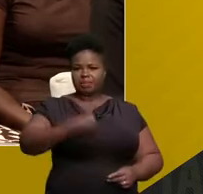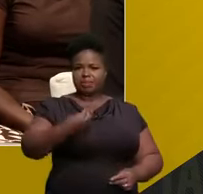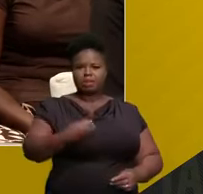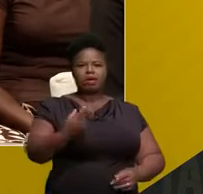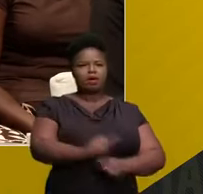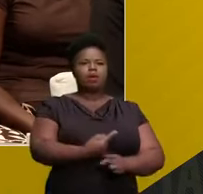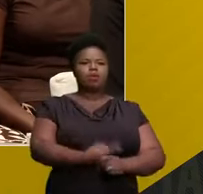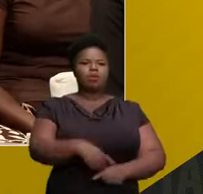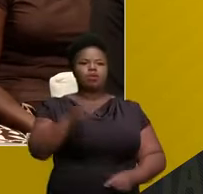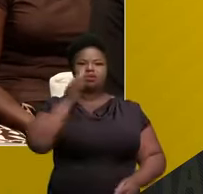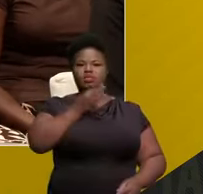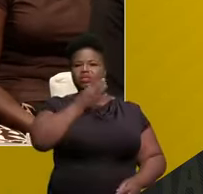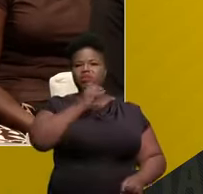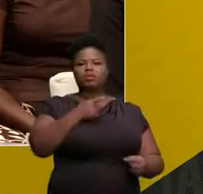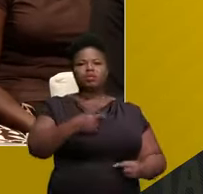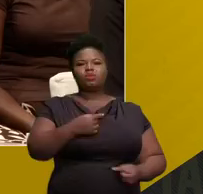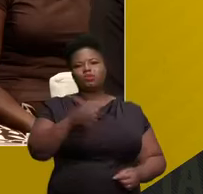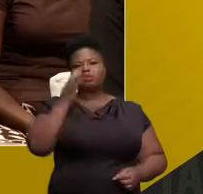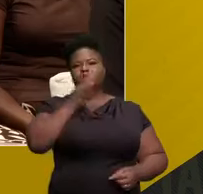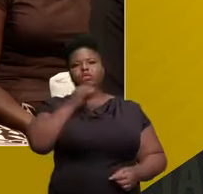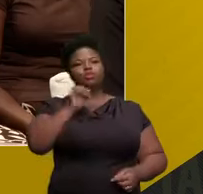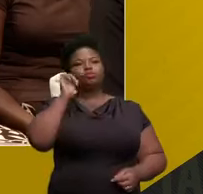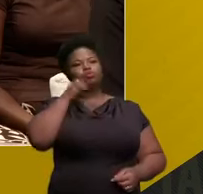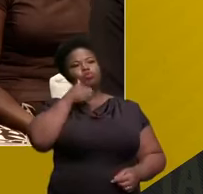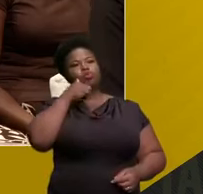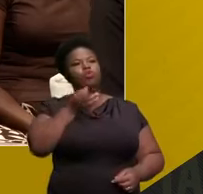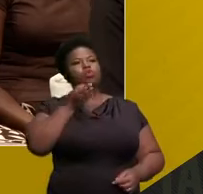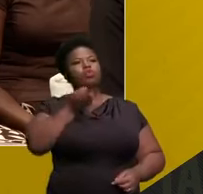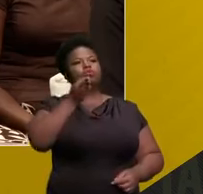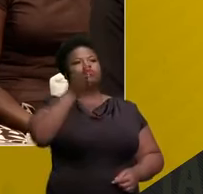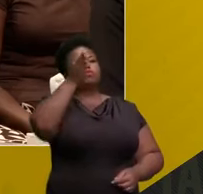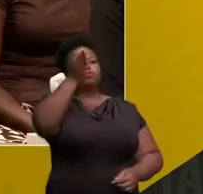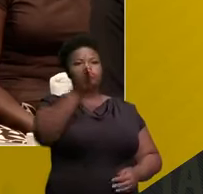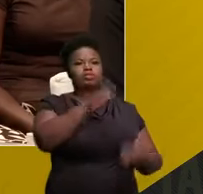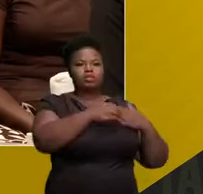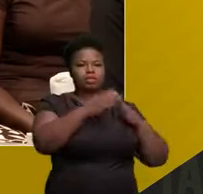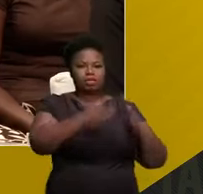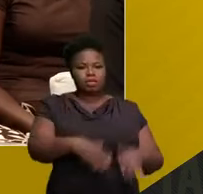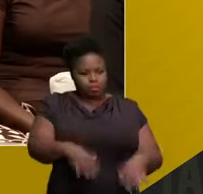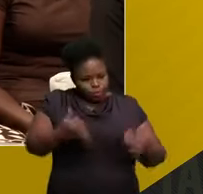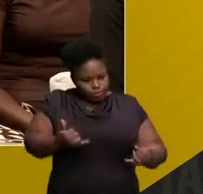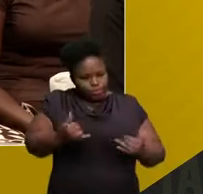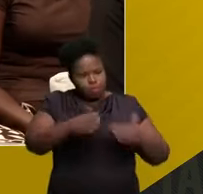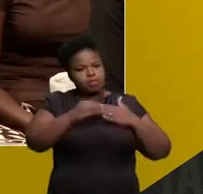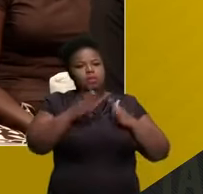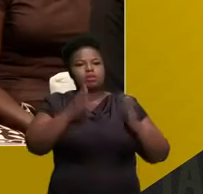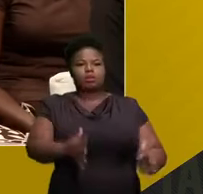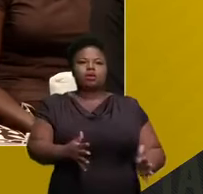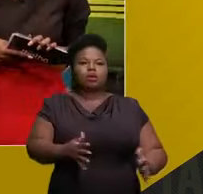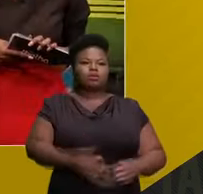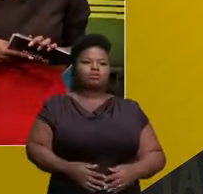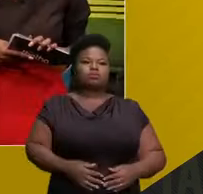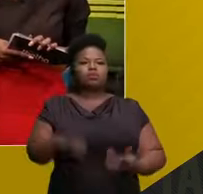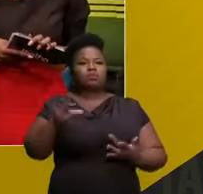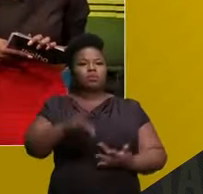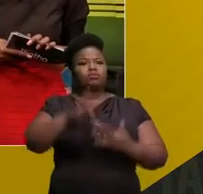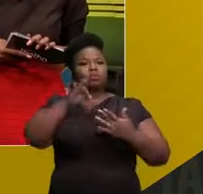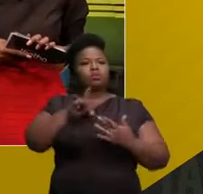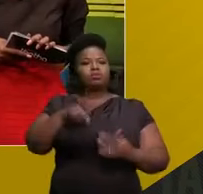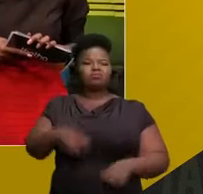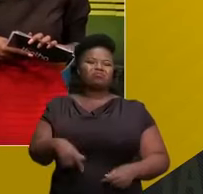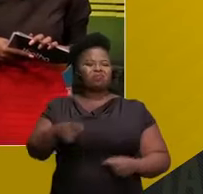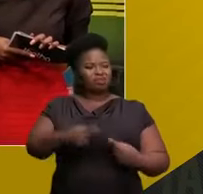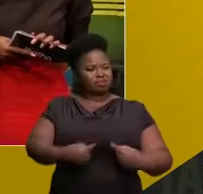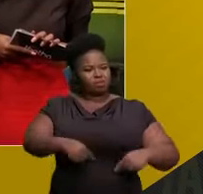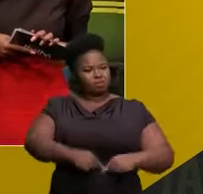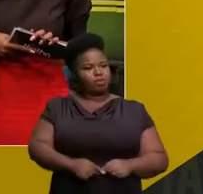say that we can no longer push the narrative of tomorrow's leaders, future leaders. We are today's leaders. Mm. So it is up to us to take over and